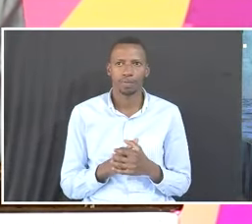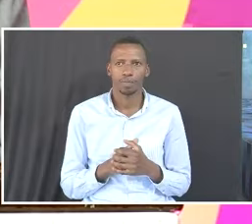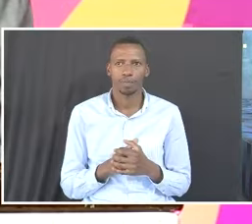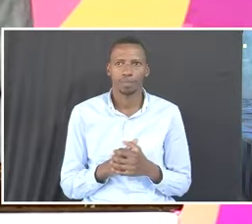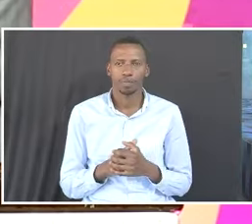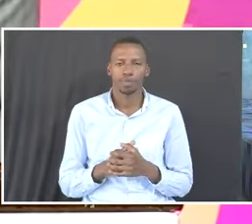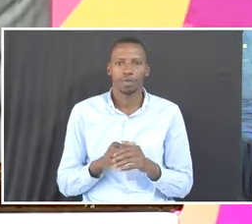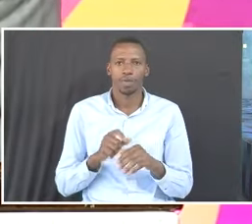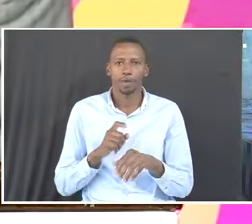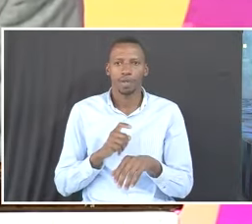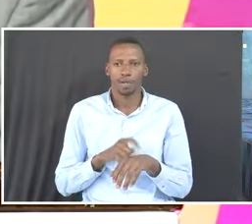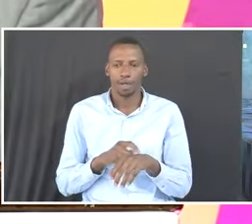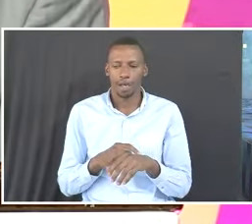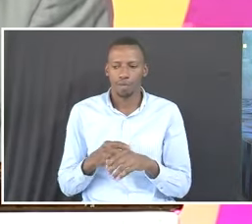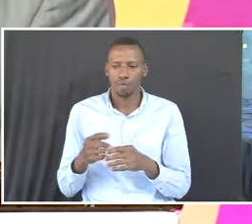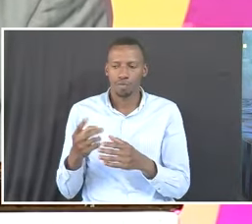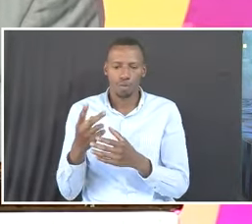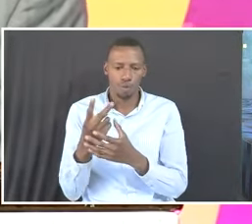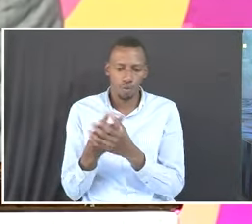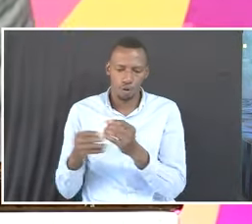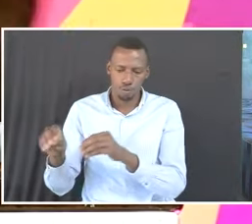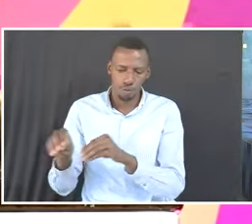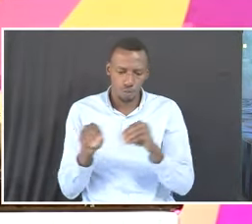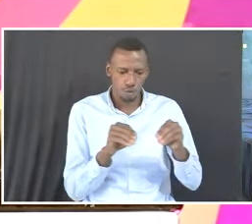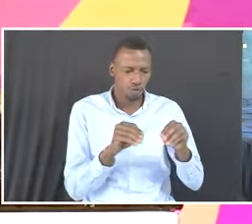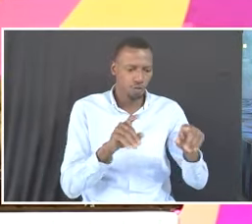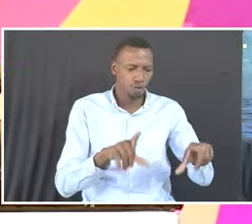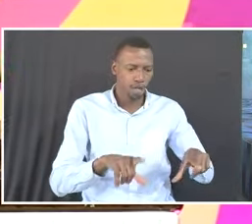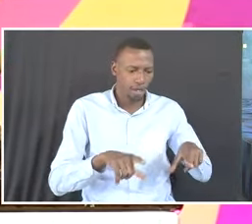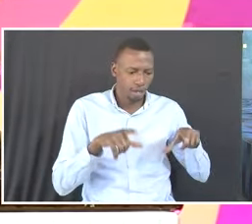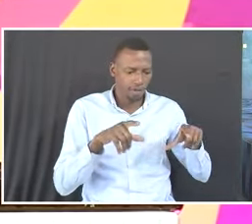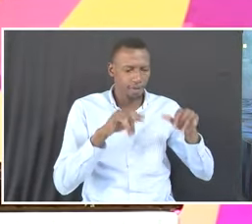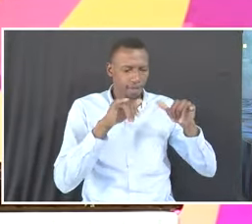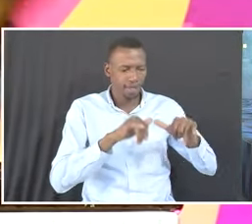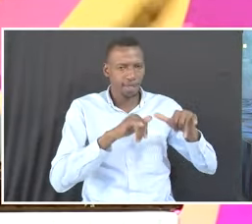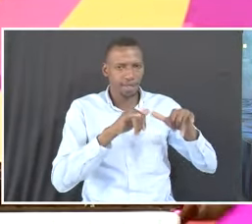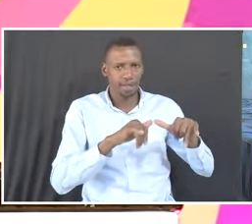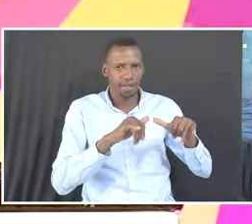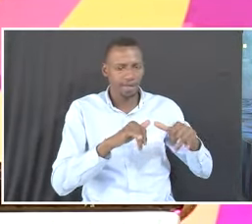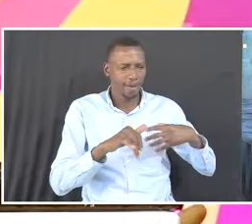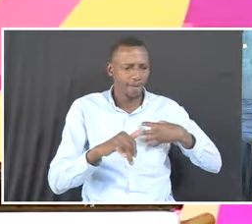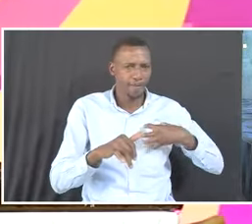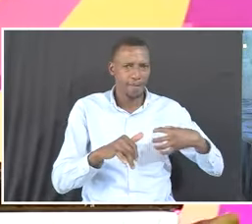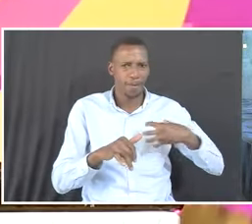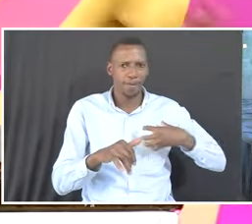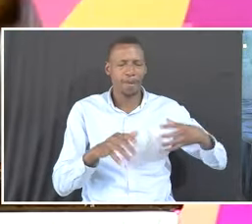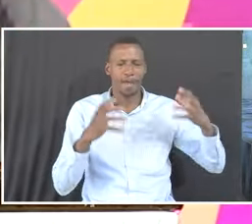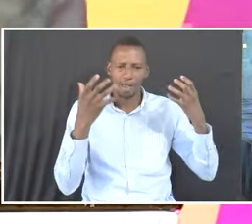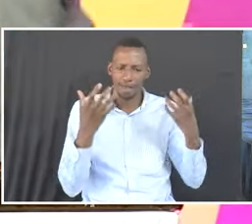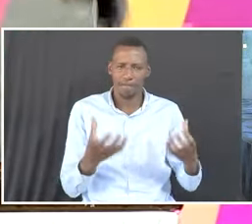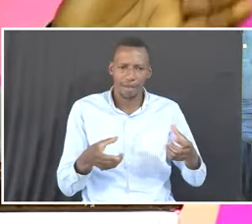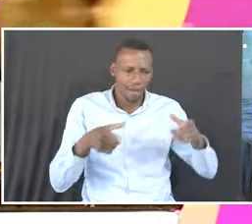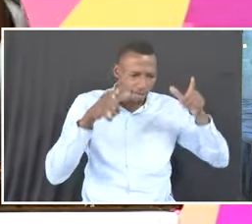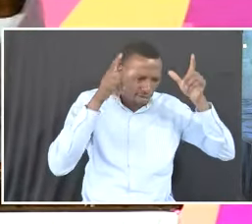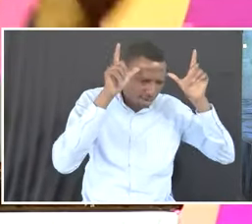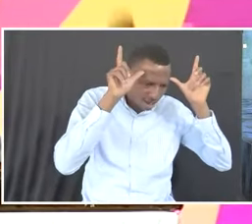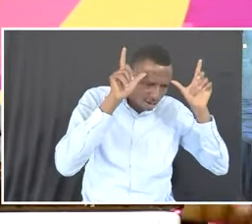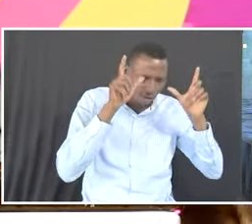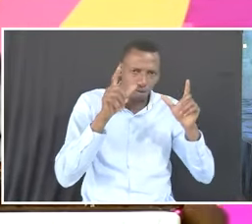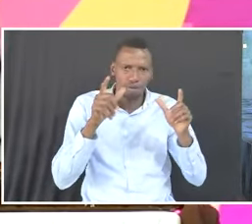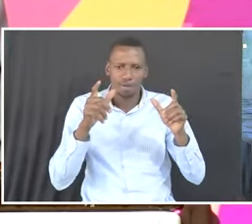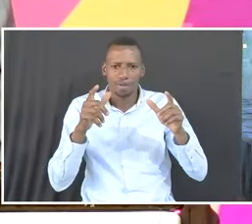As they were staying in that place, they were very rich in livestock and all other that